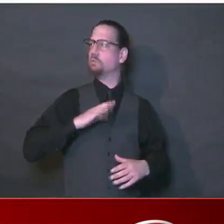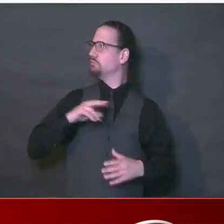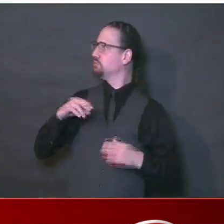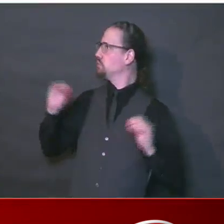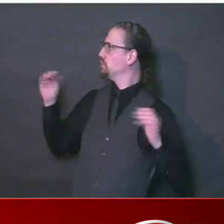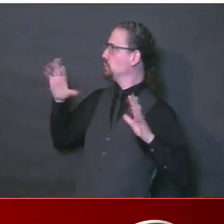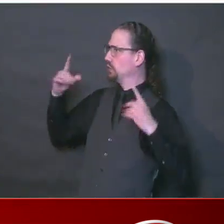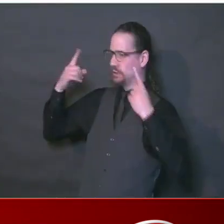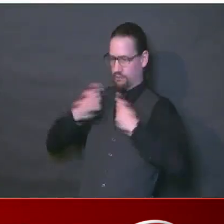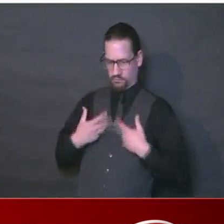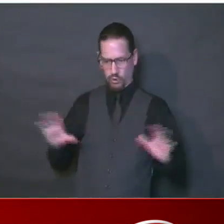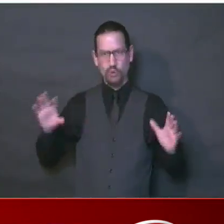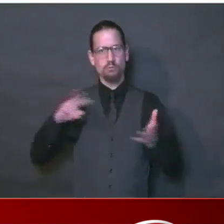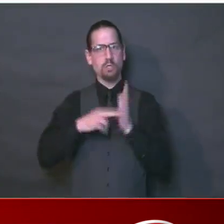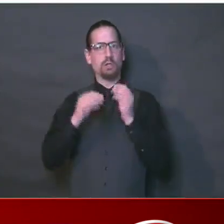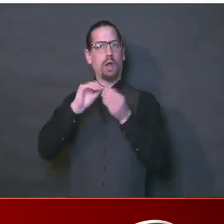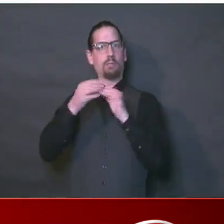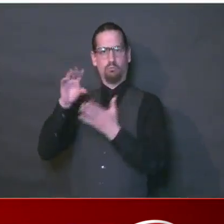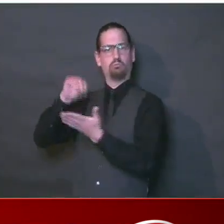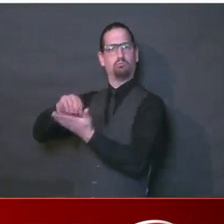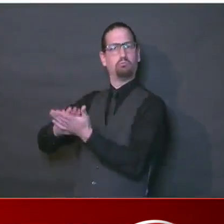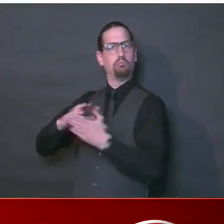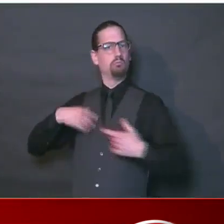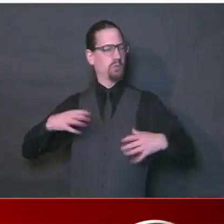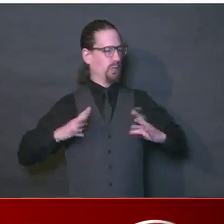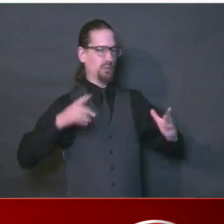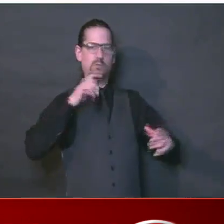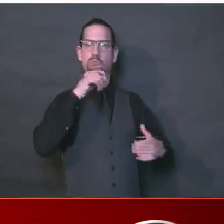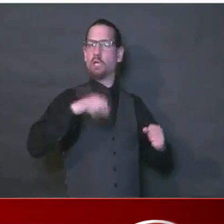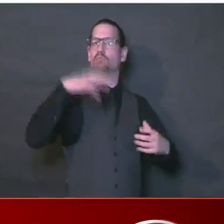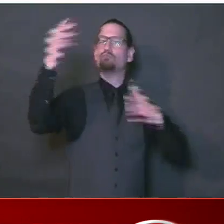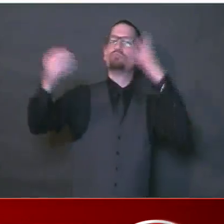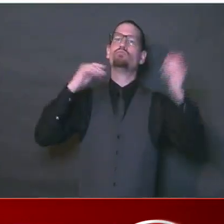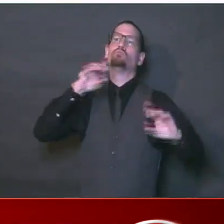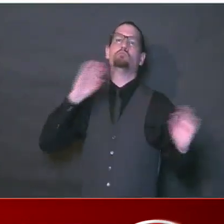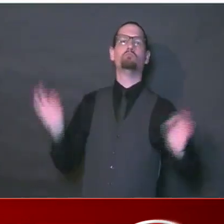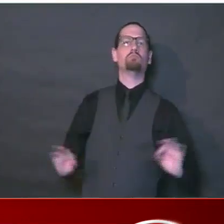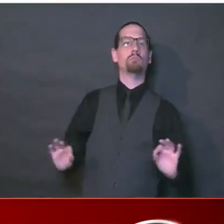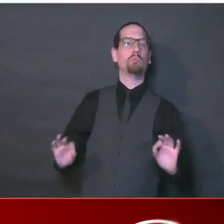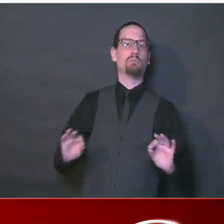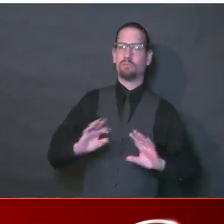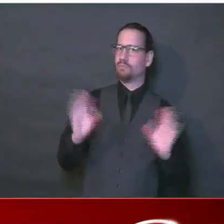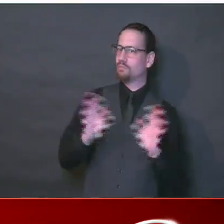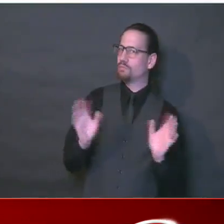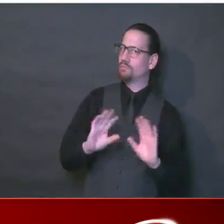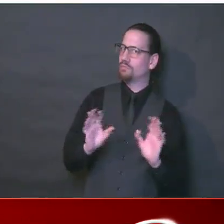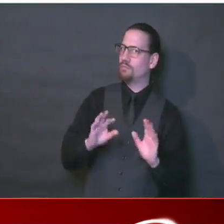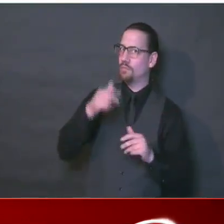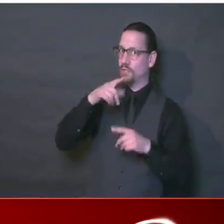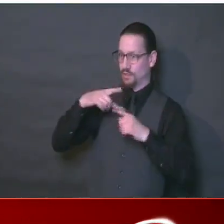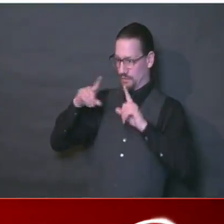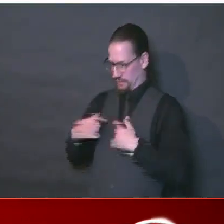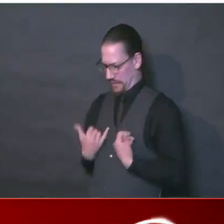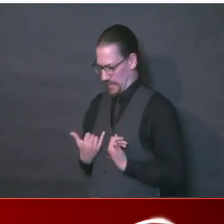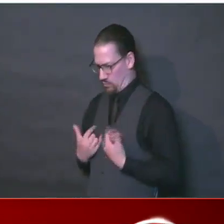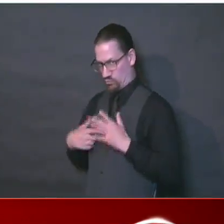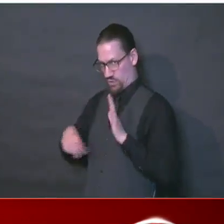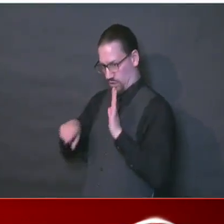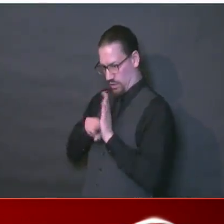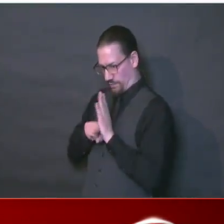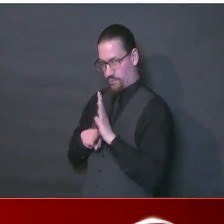A test is a one-point-in-time test. particularly if someone does not